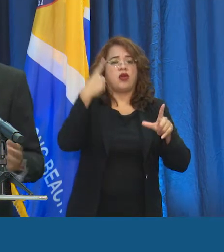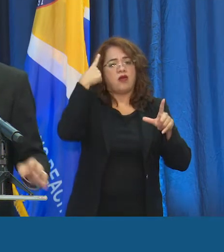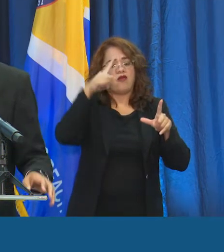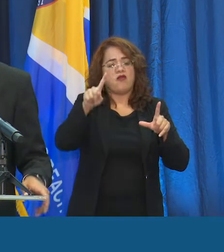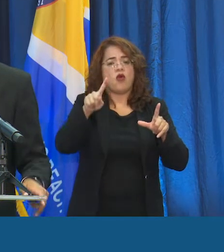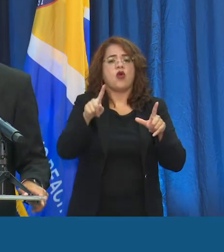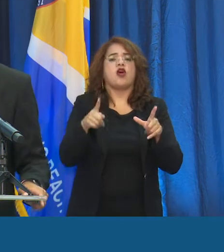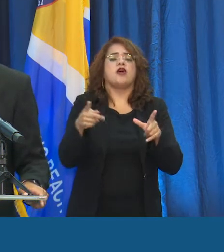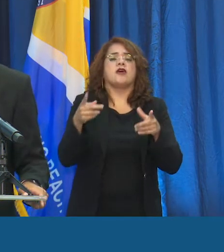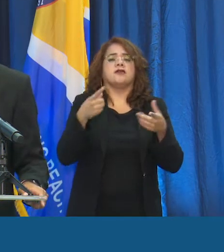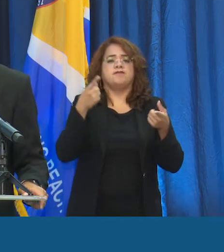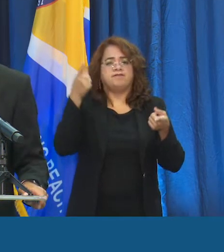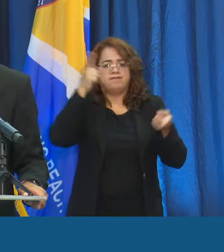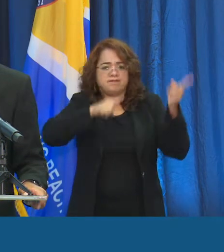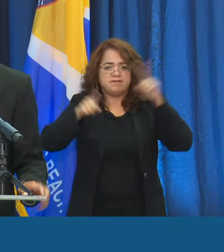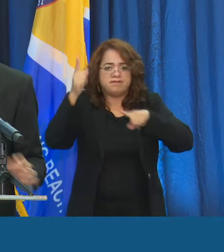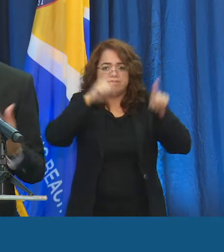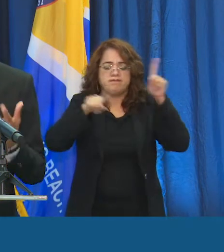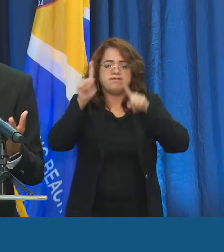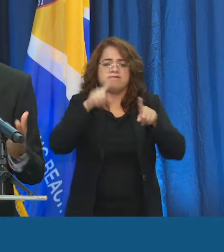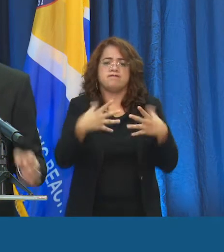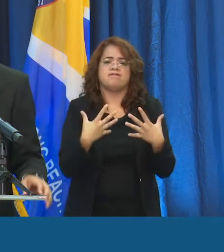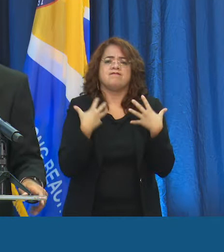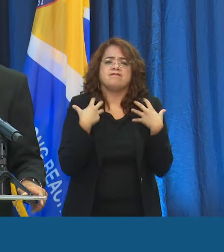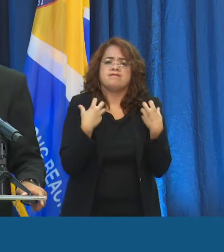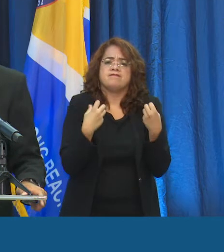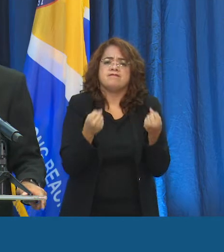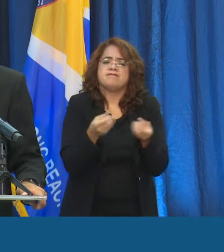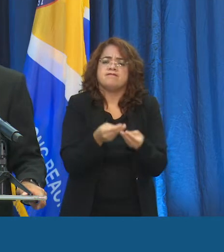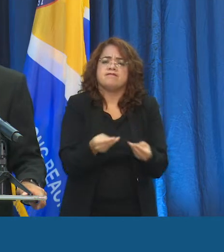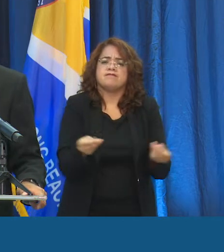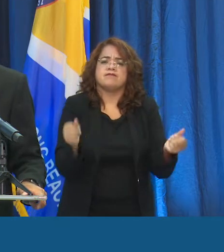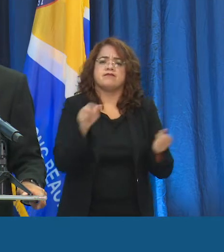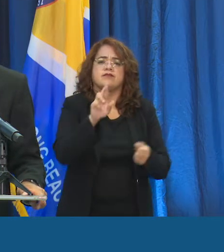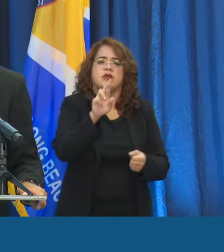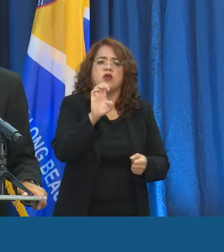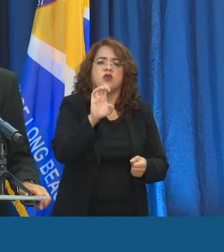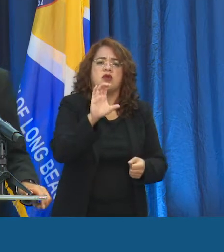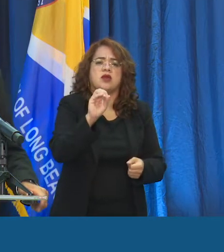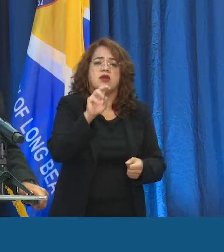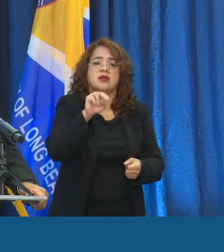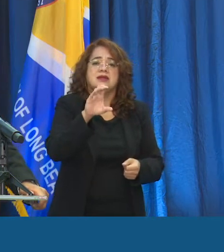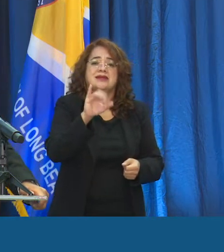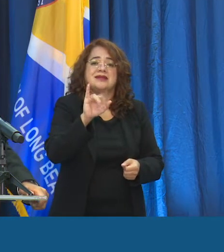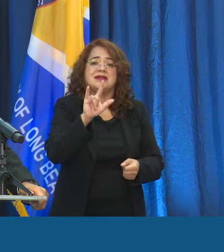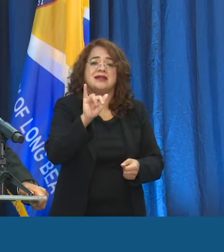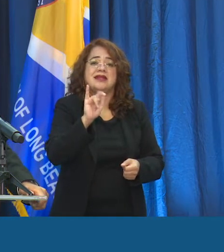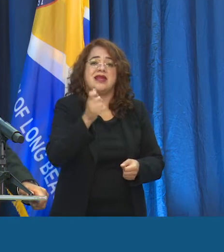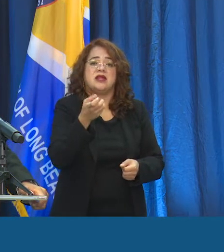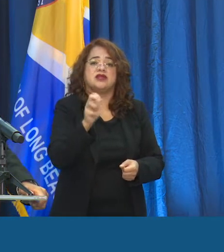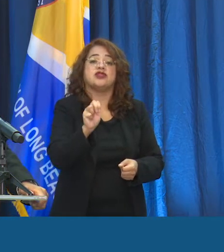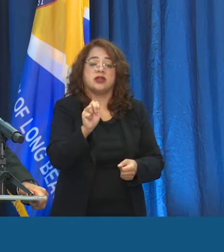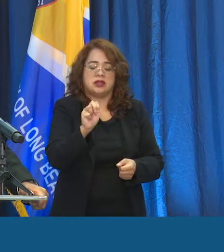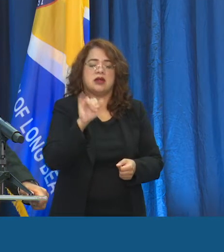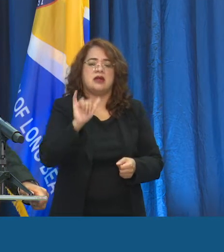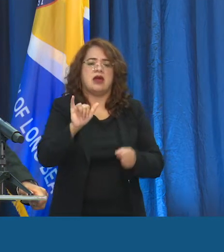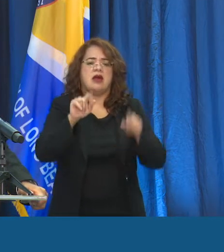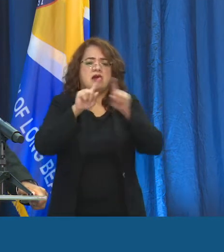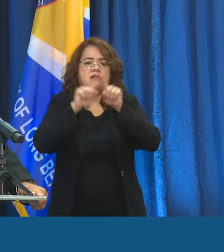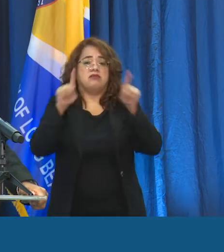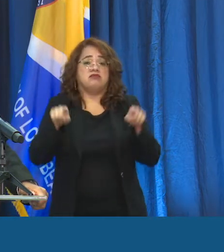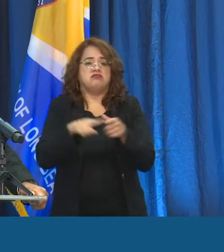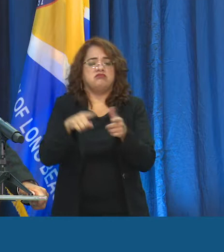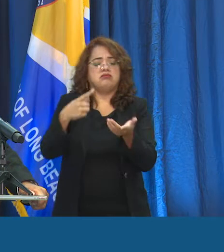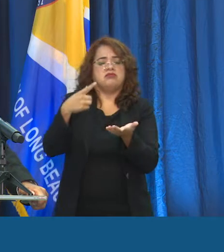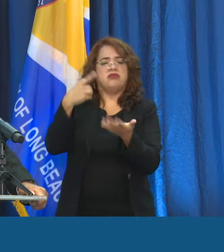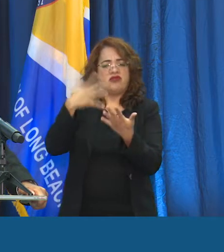those will are partnership documents. We're going to look at new significant investments on